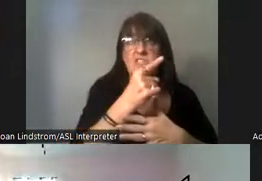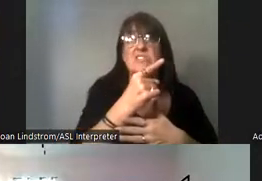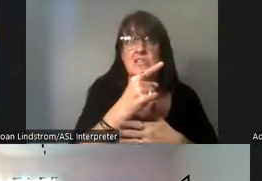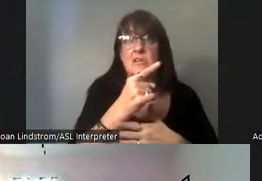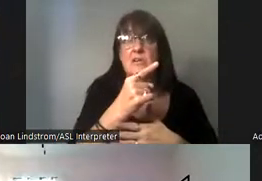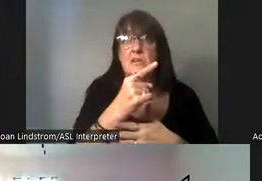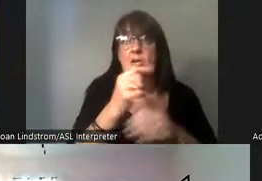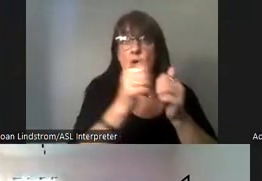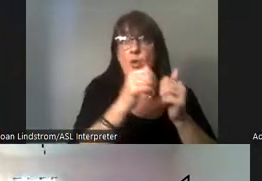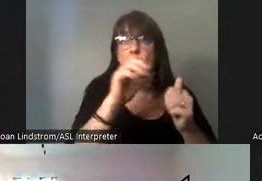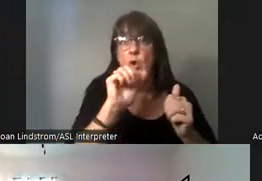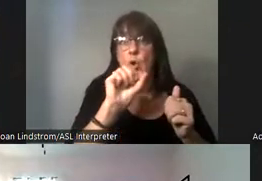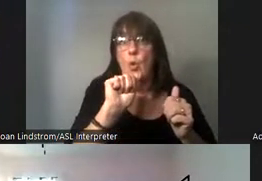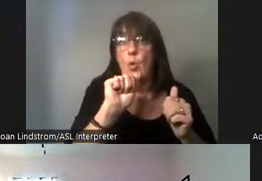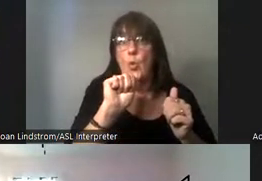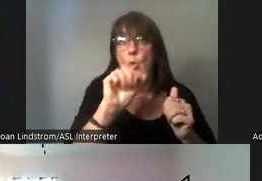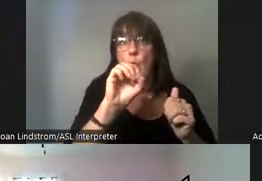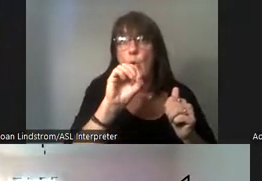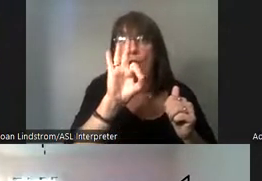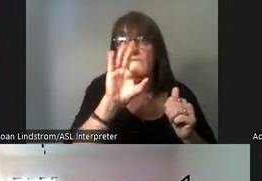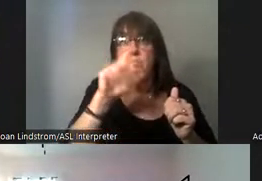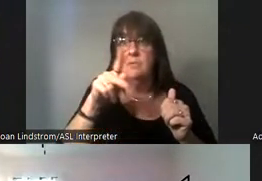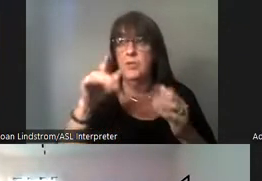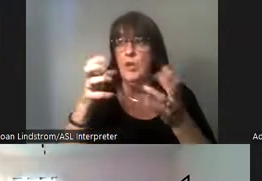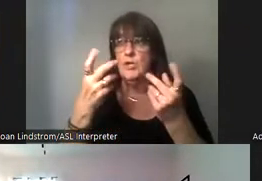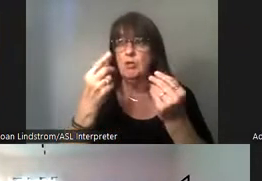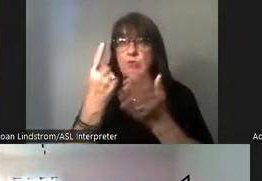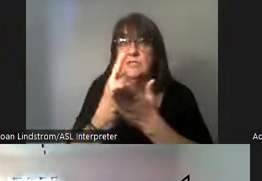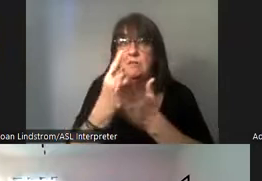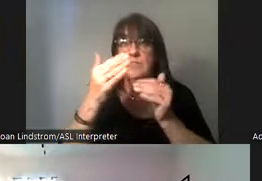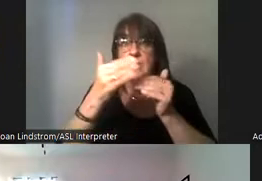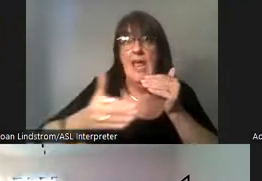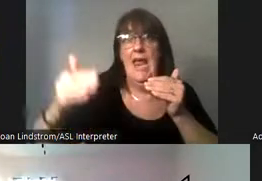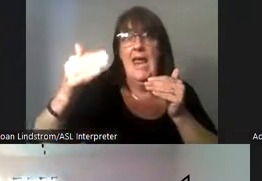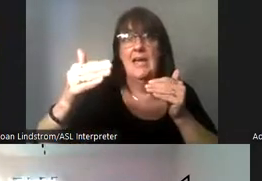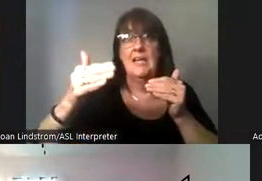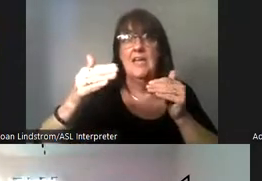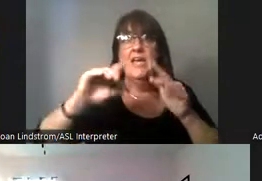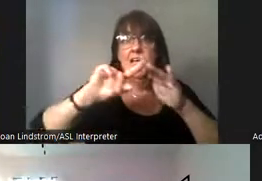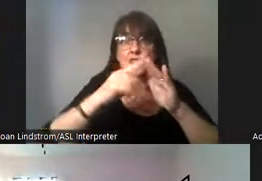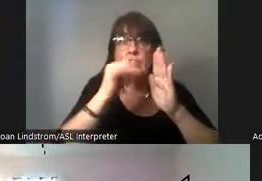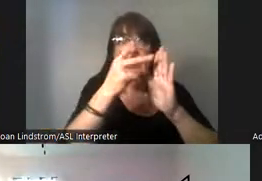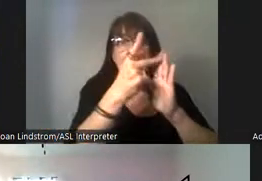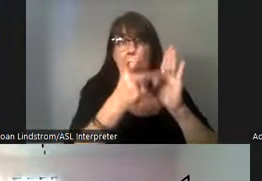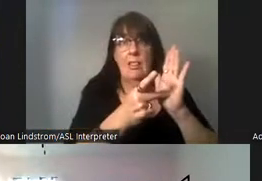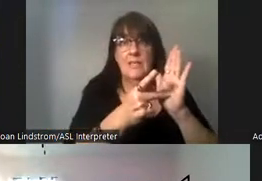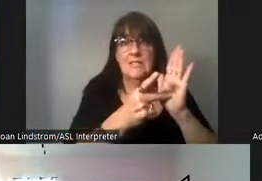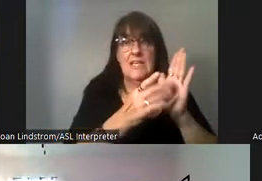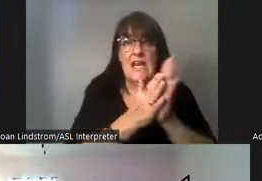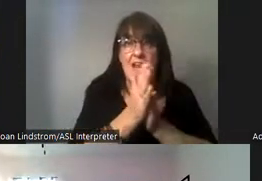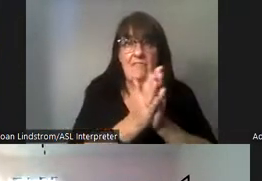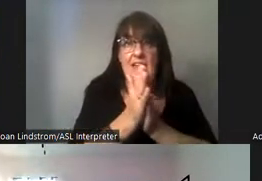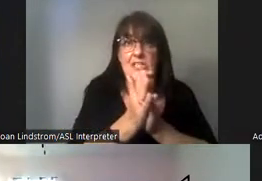working with OFPP. They wanted to try to do something ahead of actually implementing the policy and innovation credential.